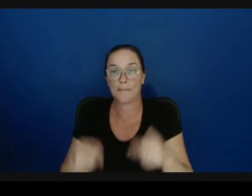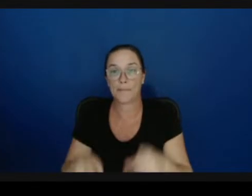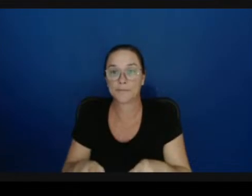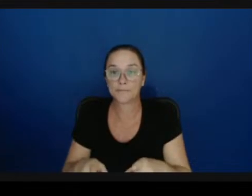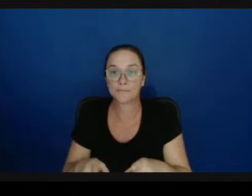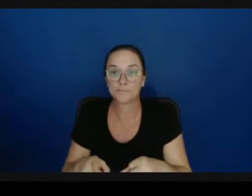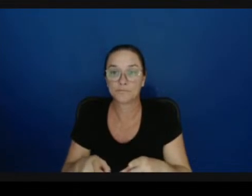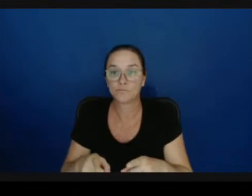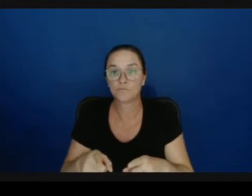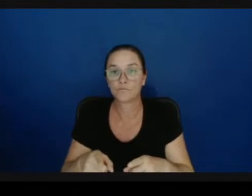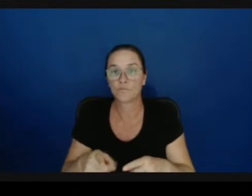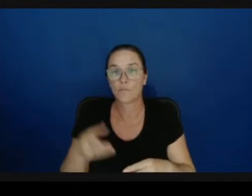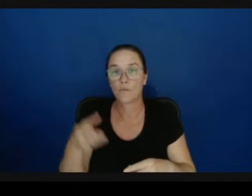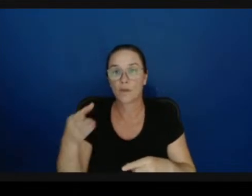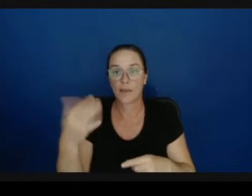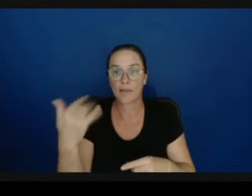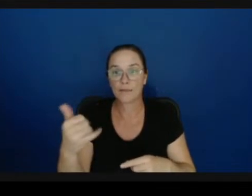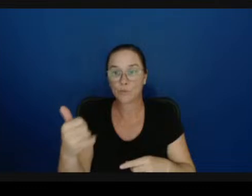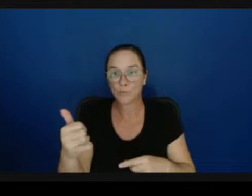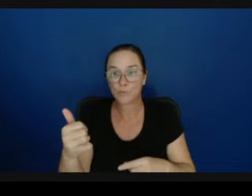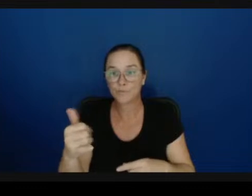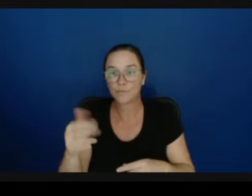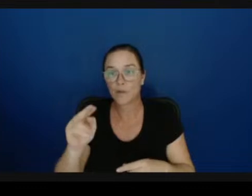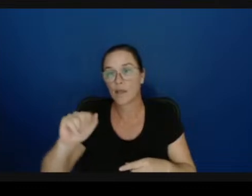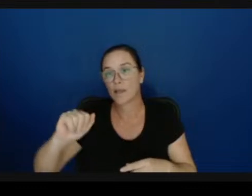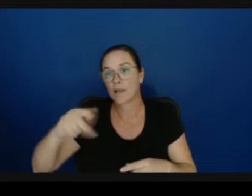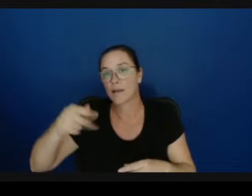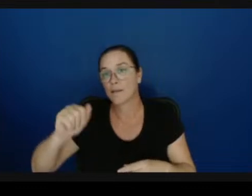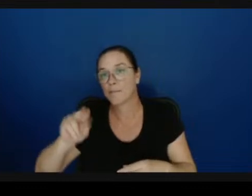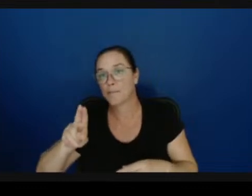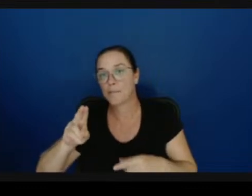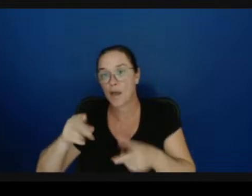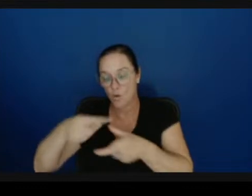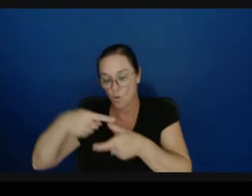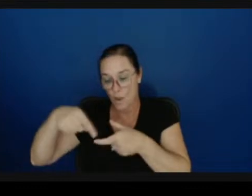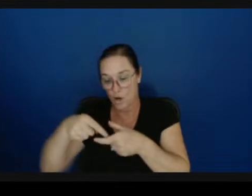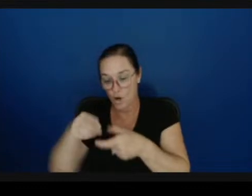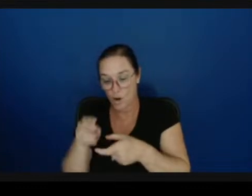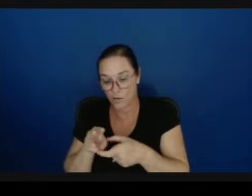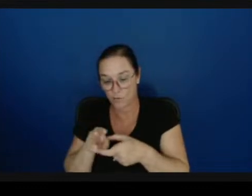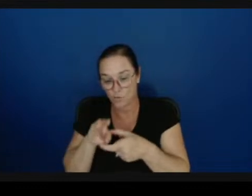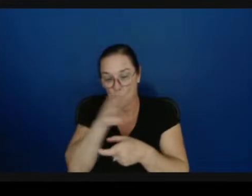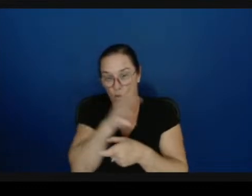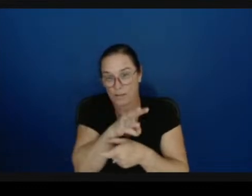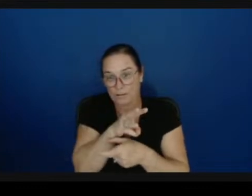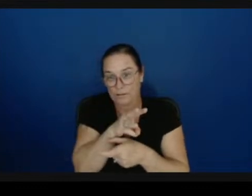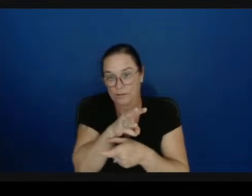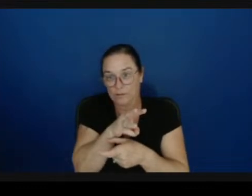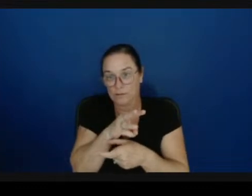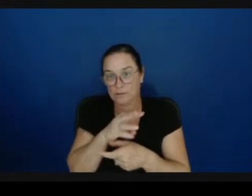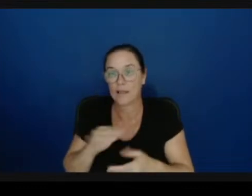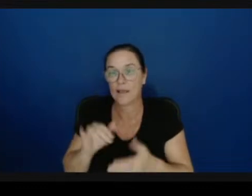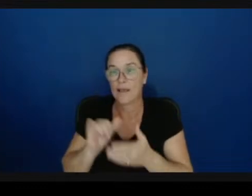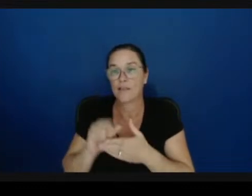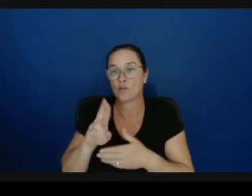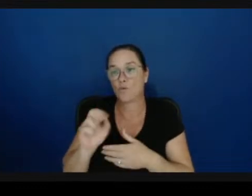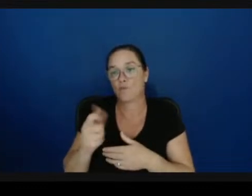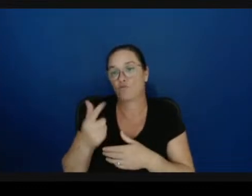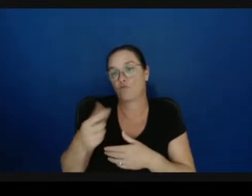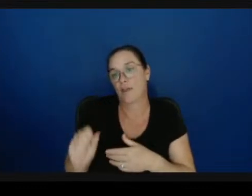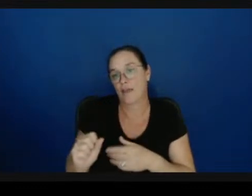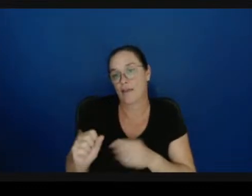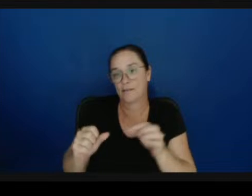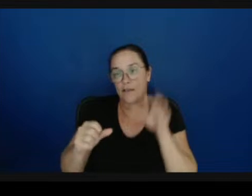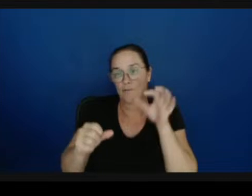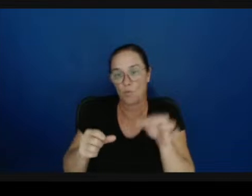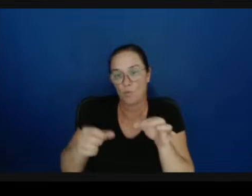just west of Nāpau Crater with a fissure line right there. And here's a USGS map blown up where they show their little pads of